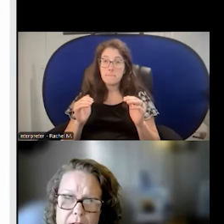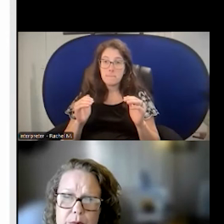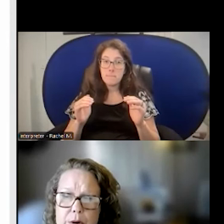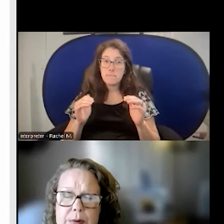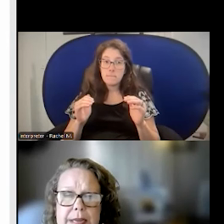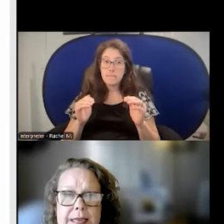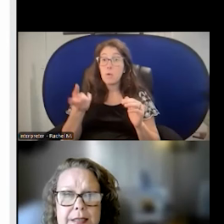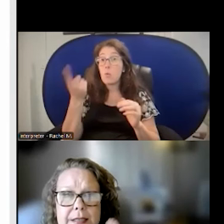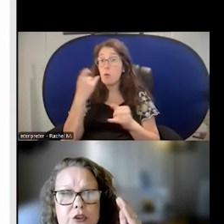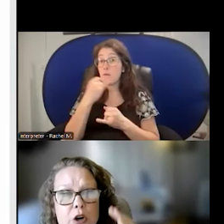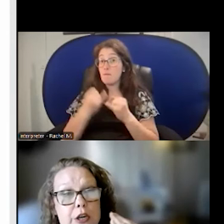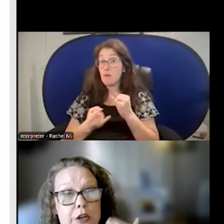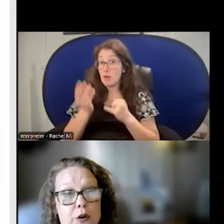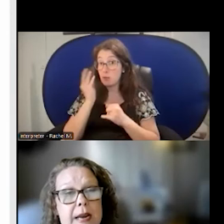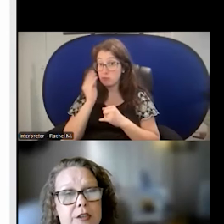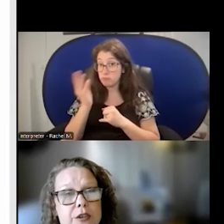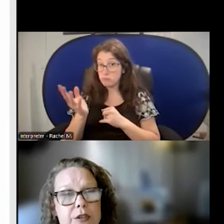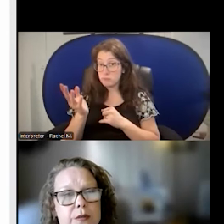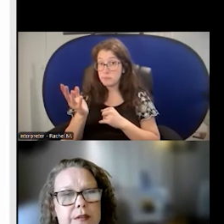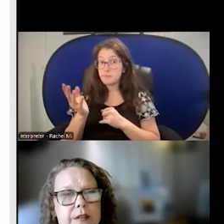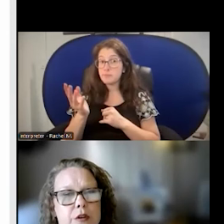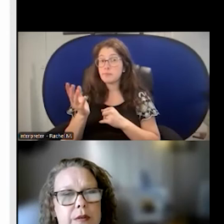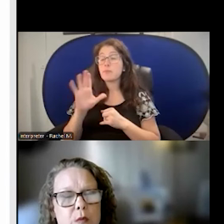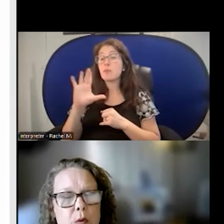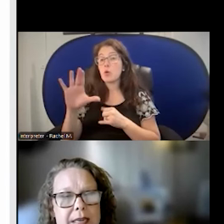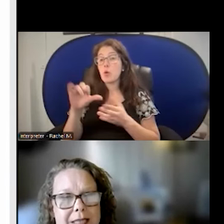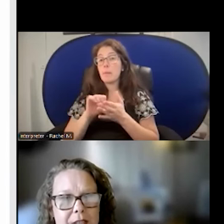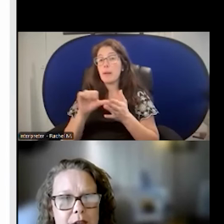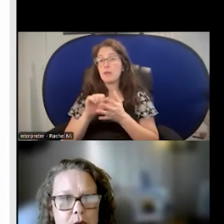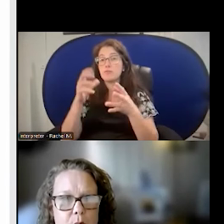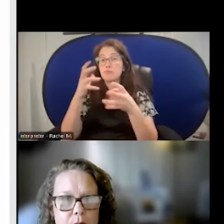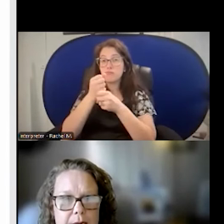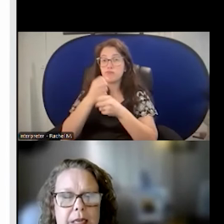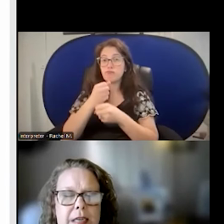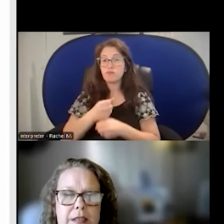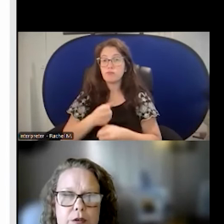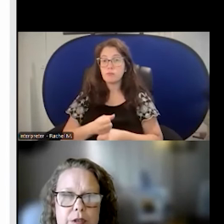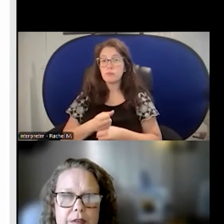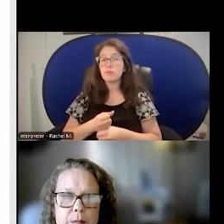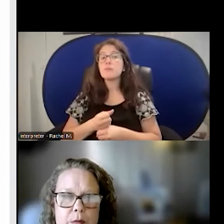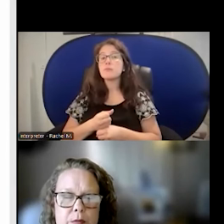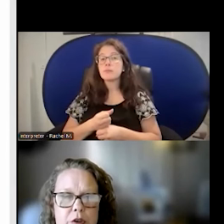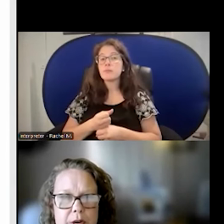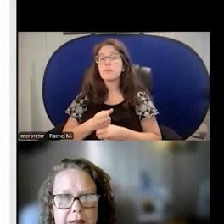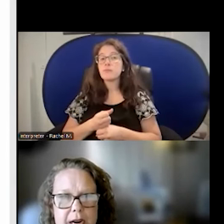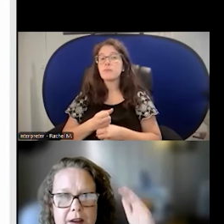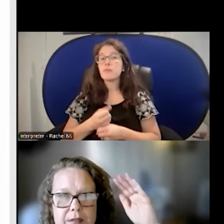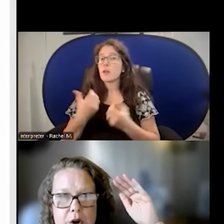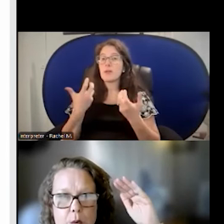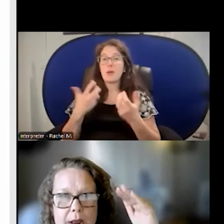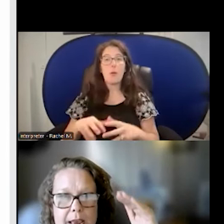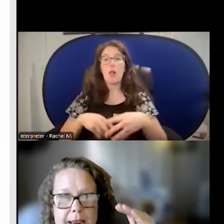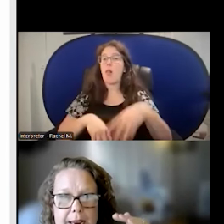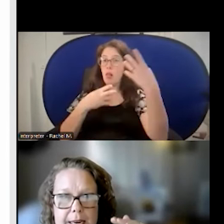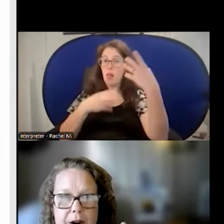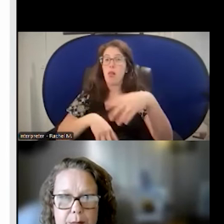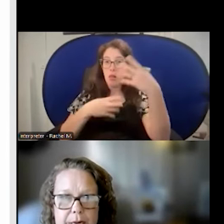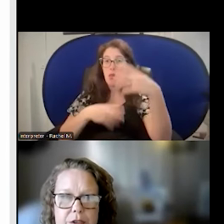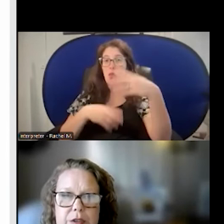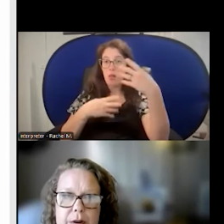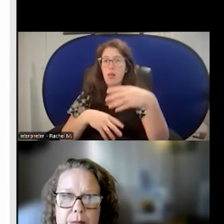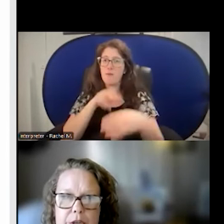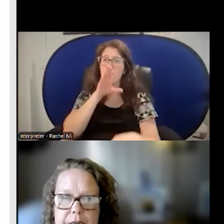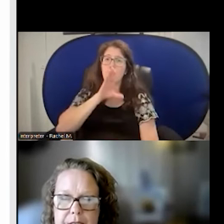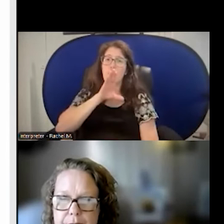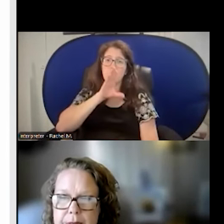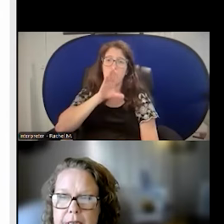one final note is chunking your pages so that you avoid excessive scrolling, because there's nothing more frustrating than having to go way down a page